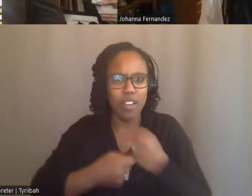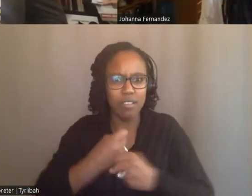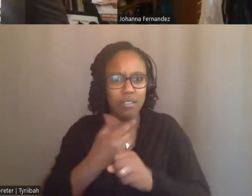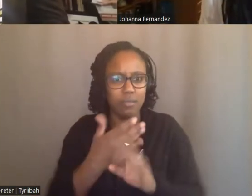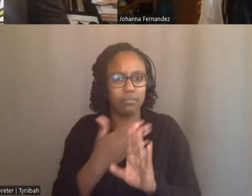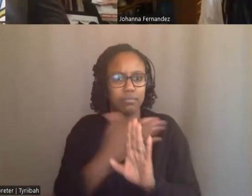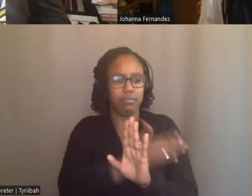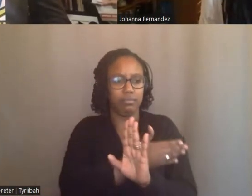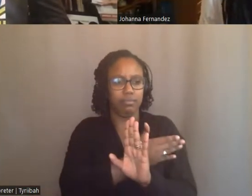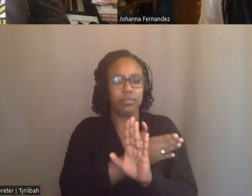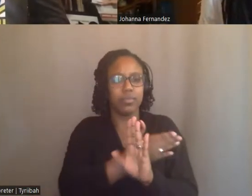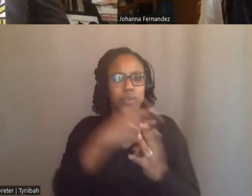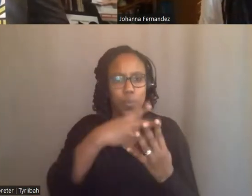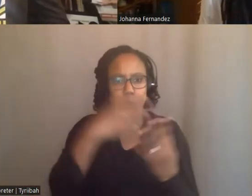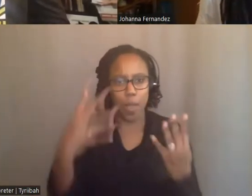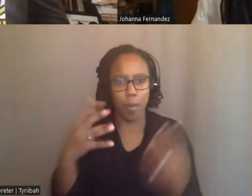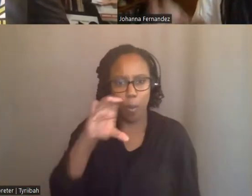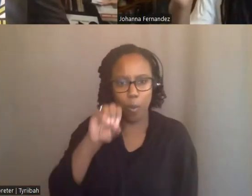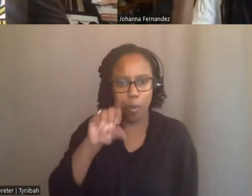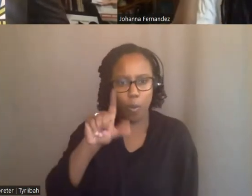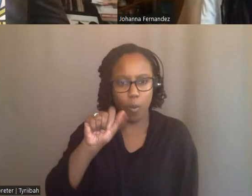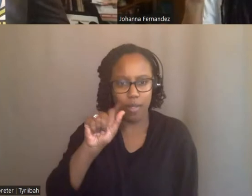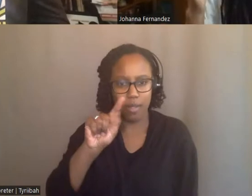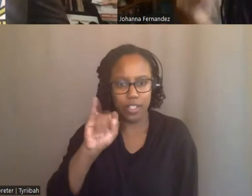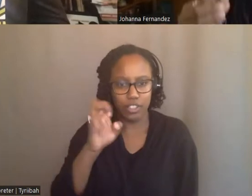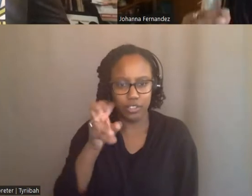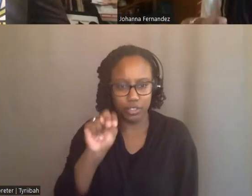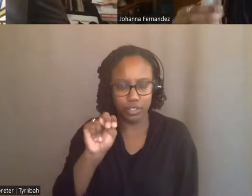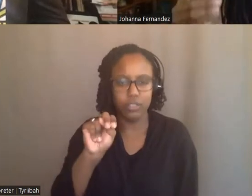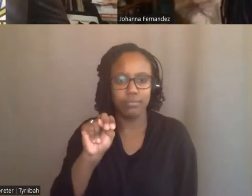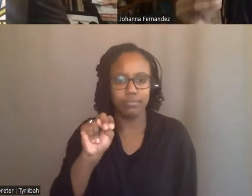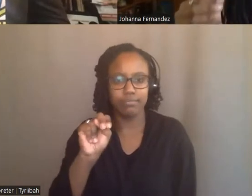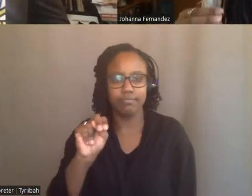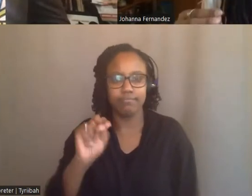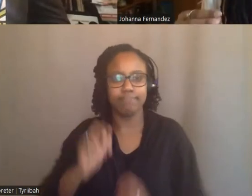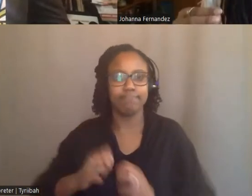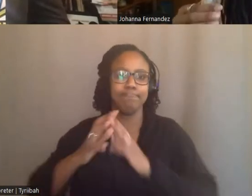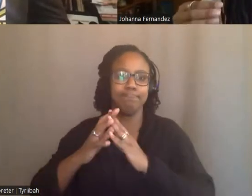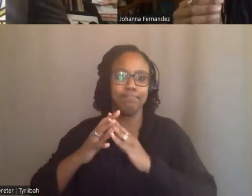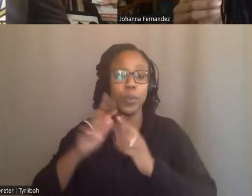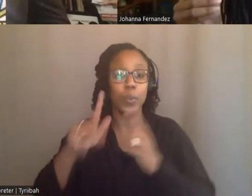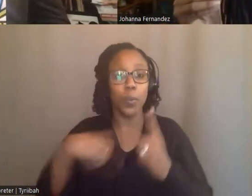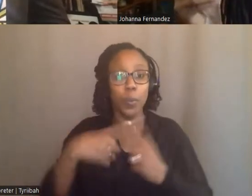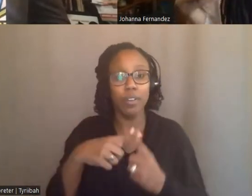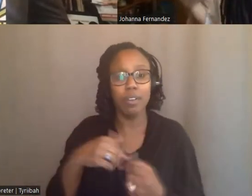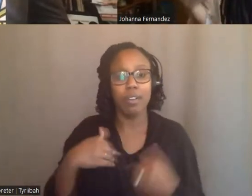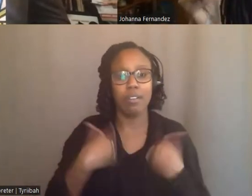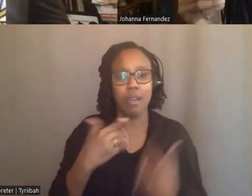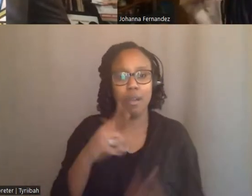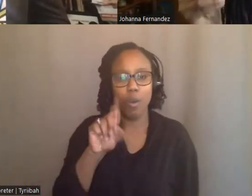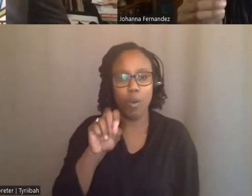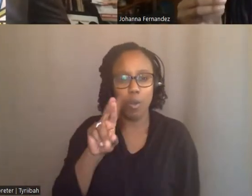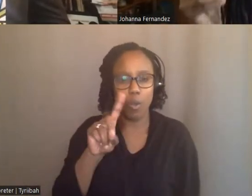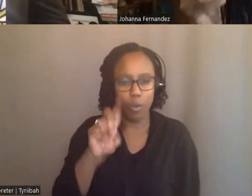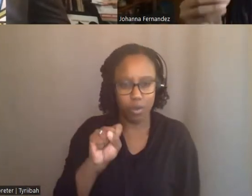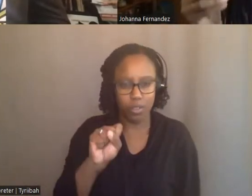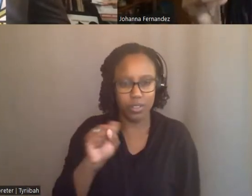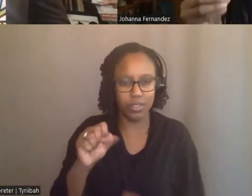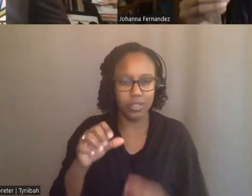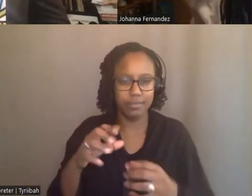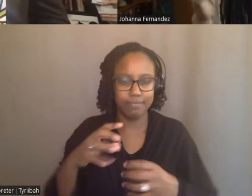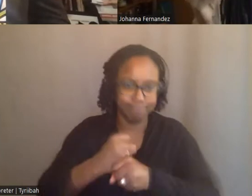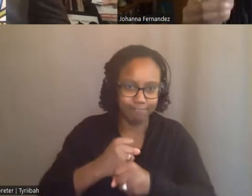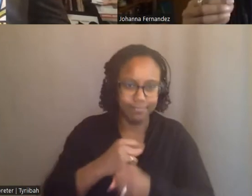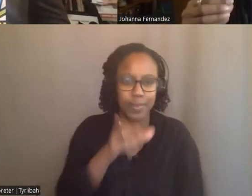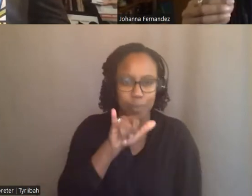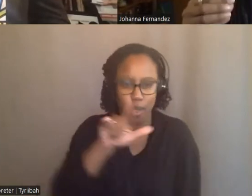the Rainbow Coalition's emergence. But when the Young Lords emerge, for Fred Hampton, this